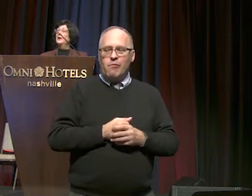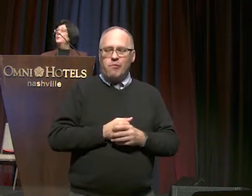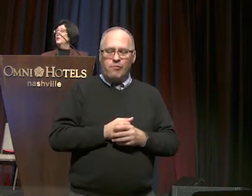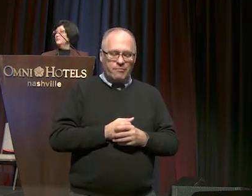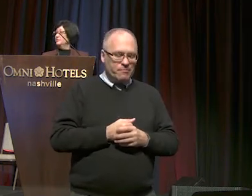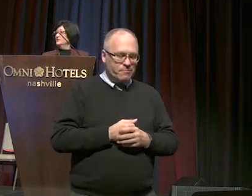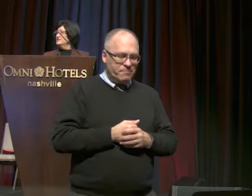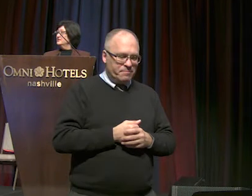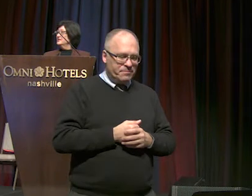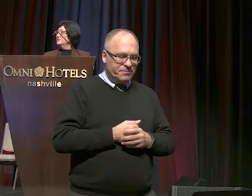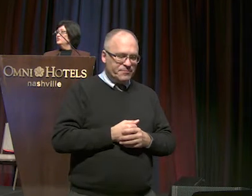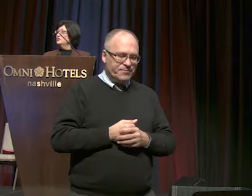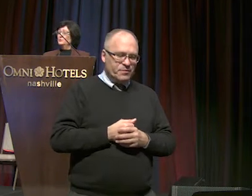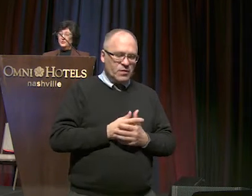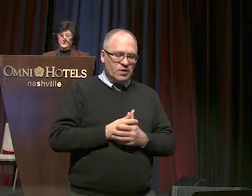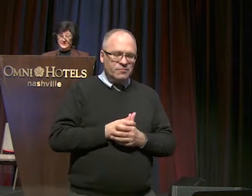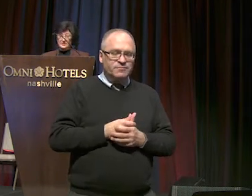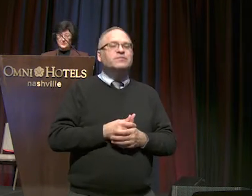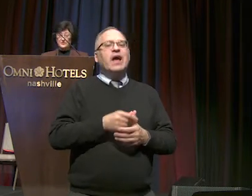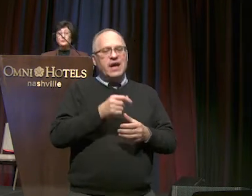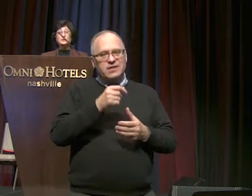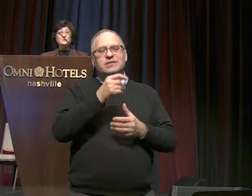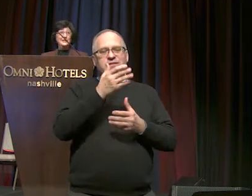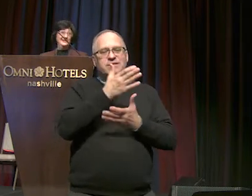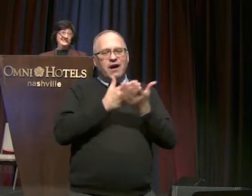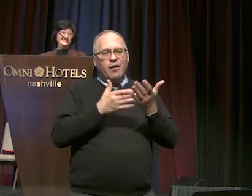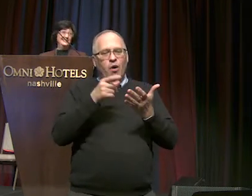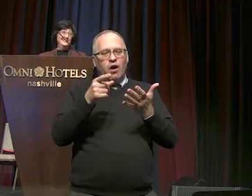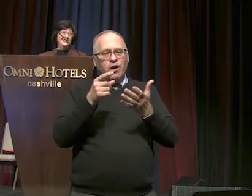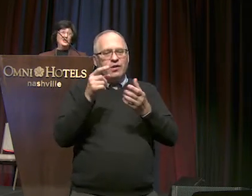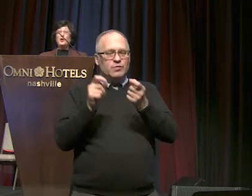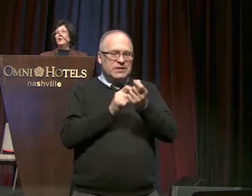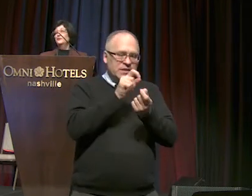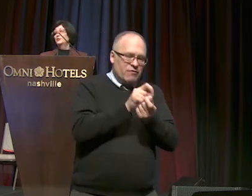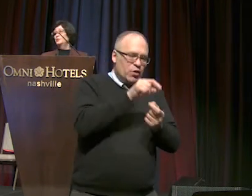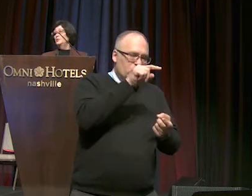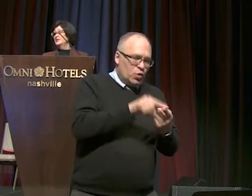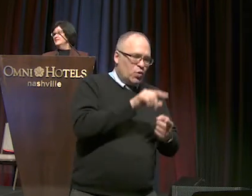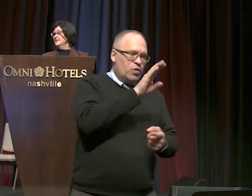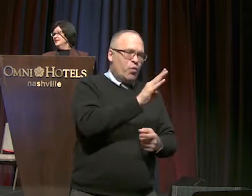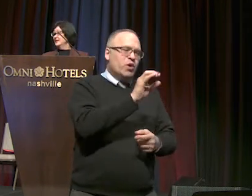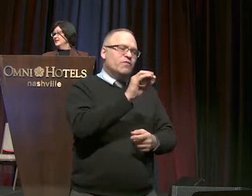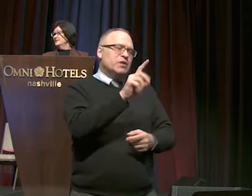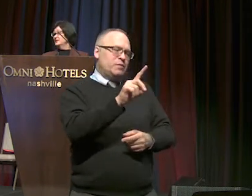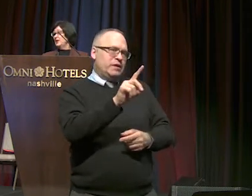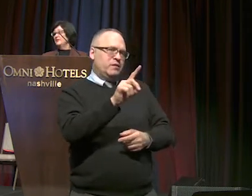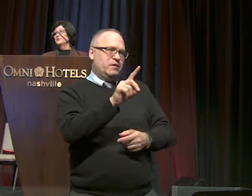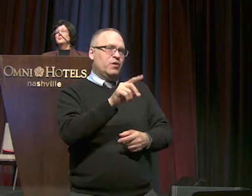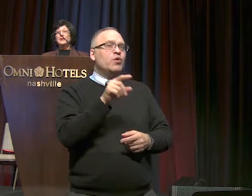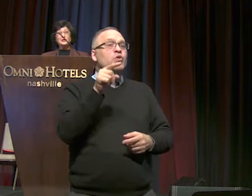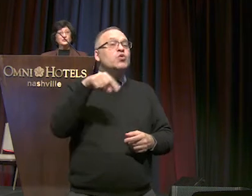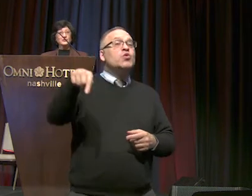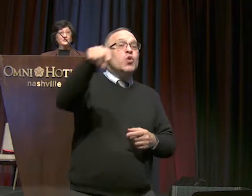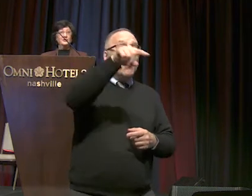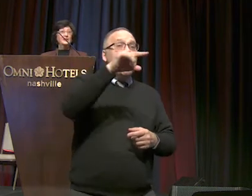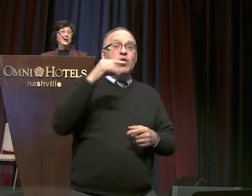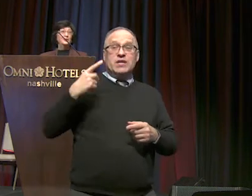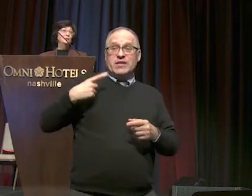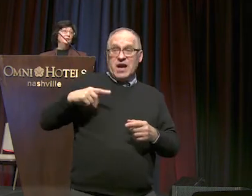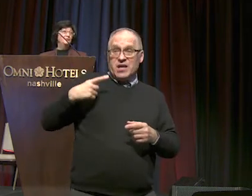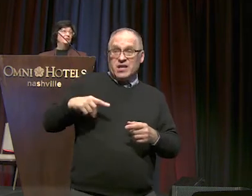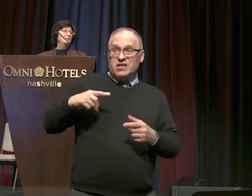incorporated by reference into the Book of Discipline, which means that all of you as delegates have the pleasure of